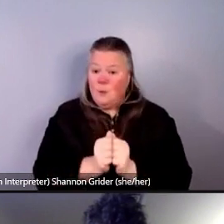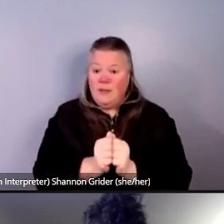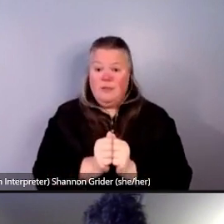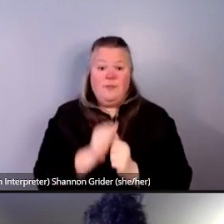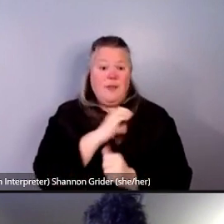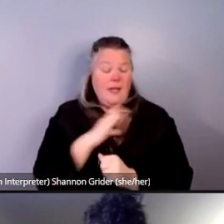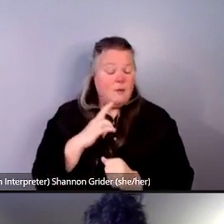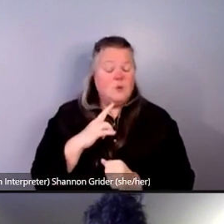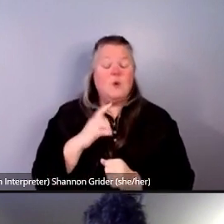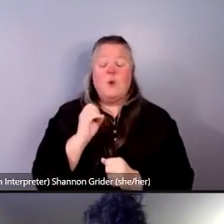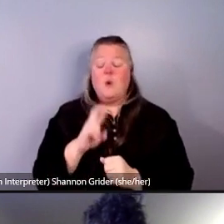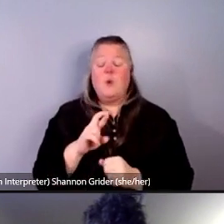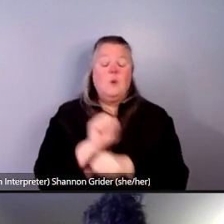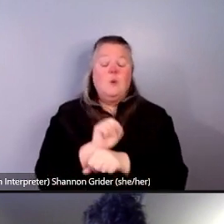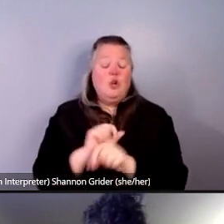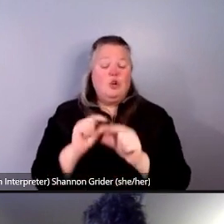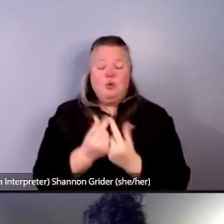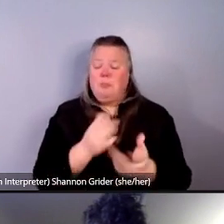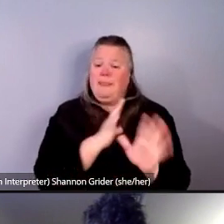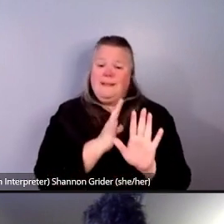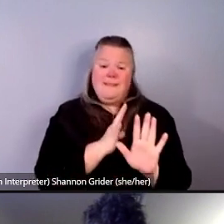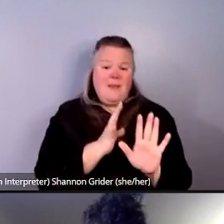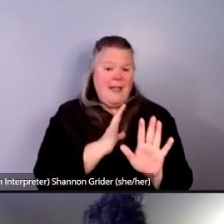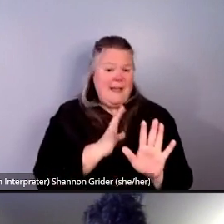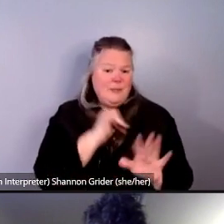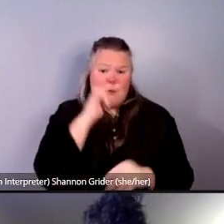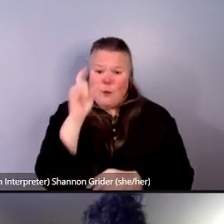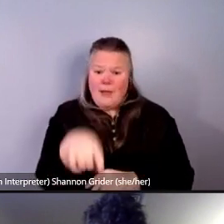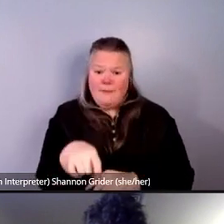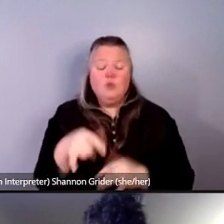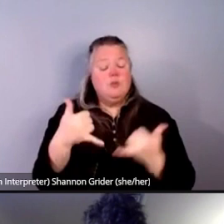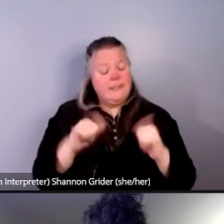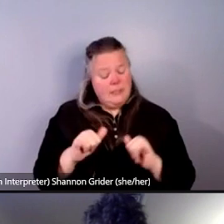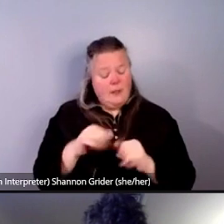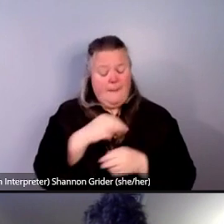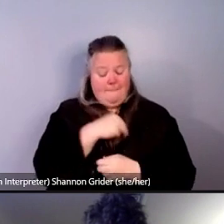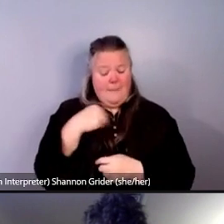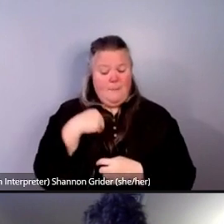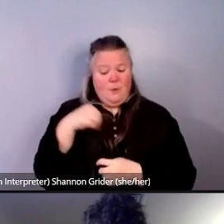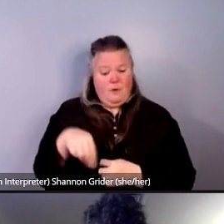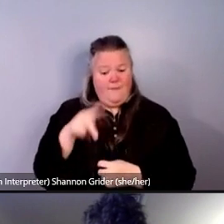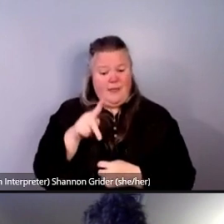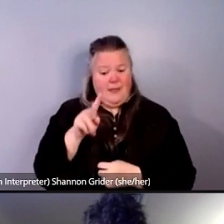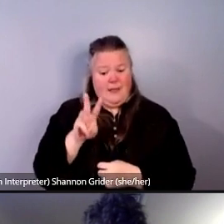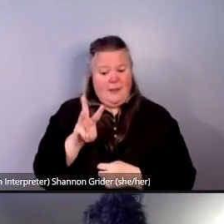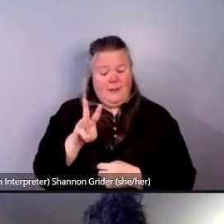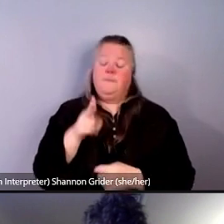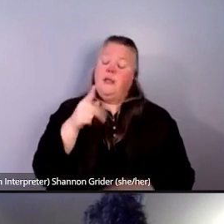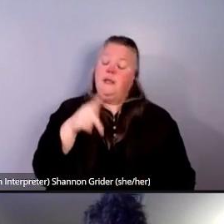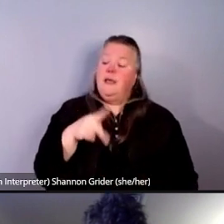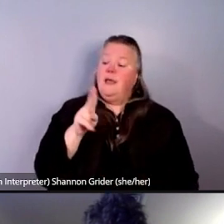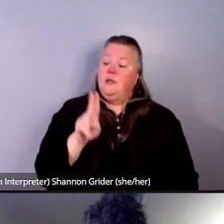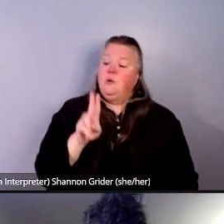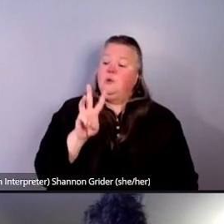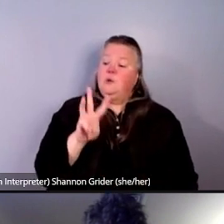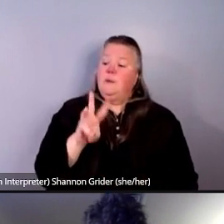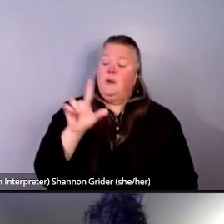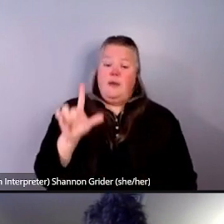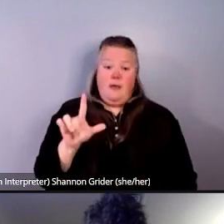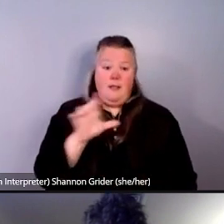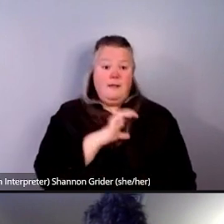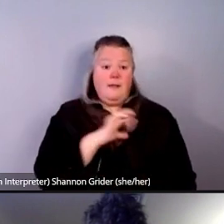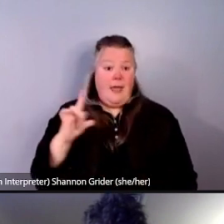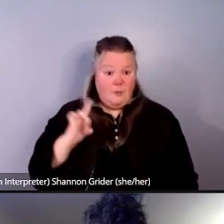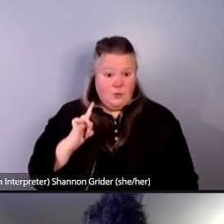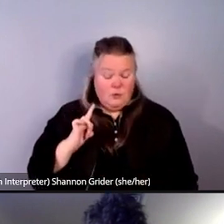in a work group, that's okay. You can still remain as a member of the council. Your input will still be